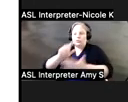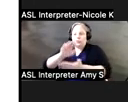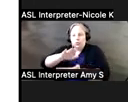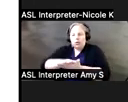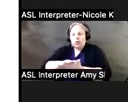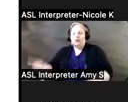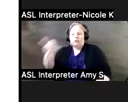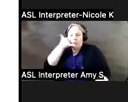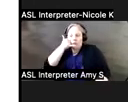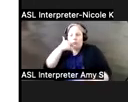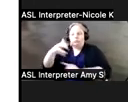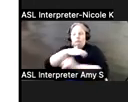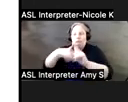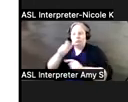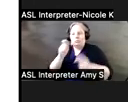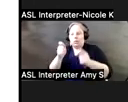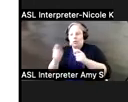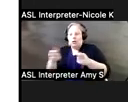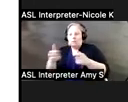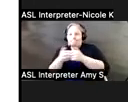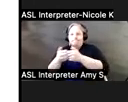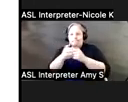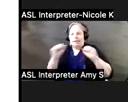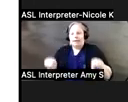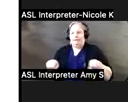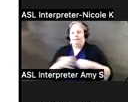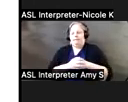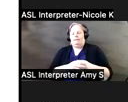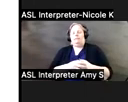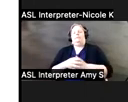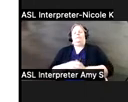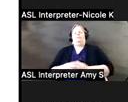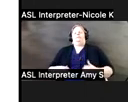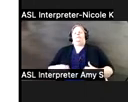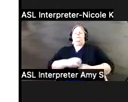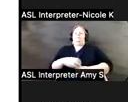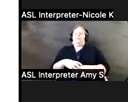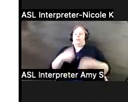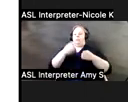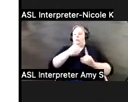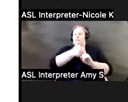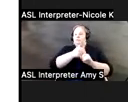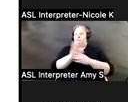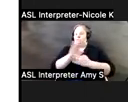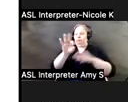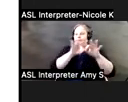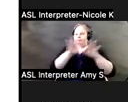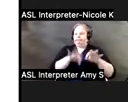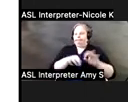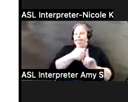phone or control their environment as well. So people are using their adaptive gaming equipment for other things. And the person in the video actually just graduated with their